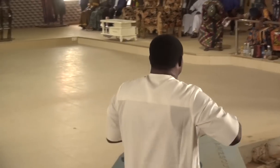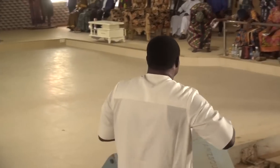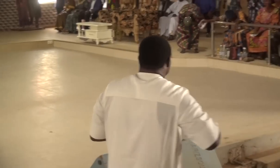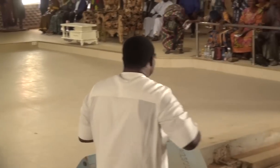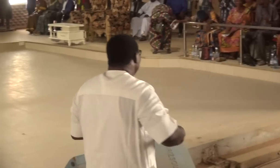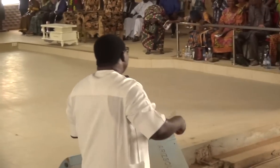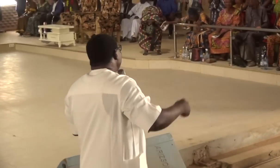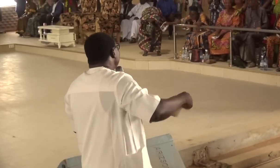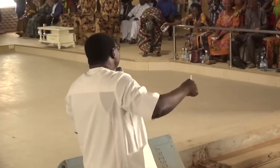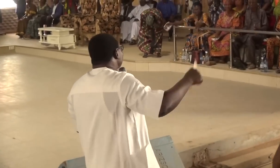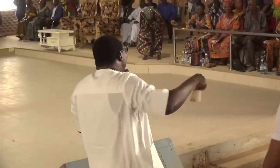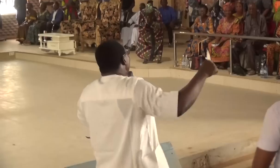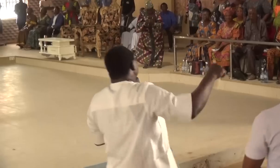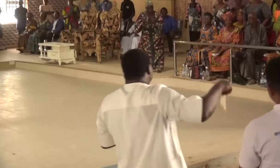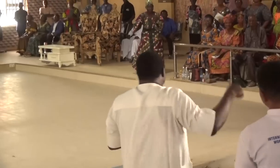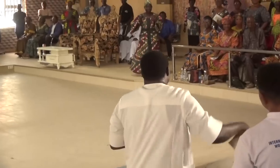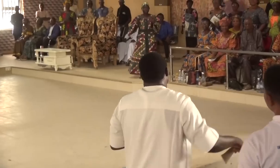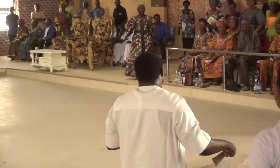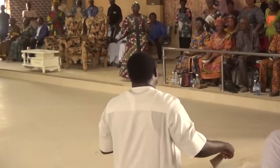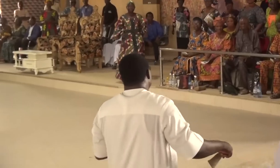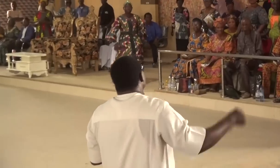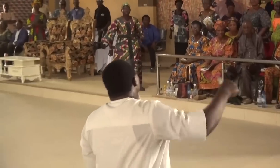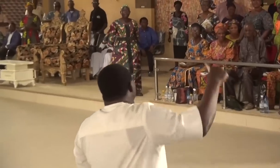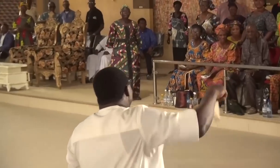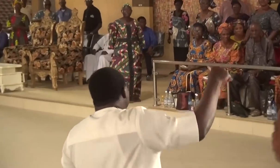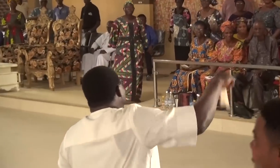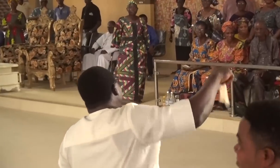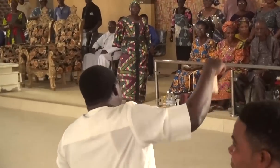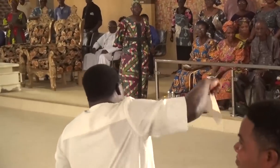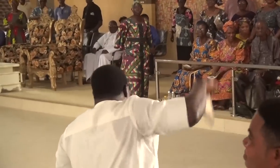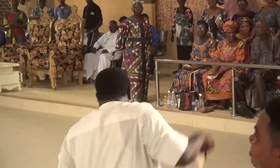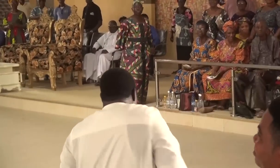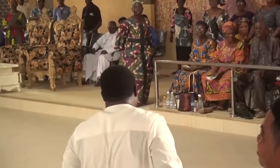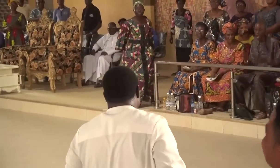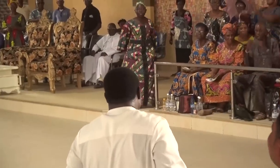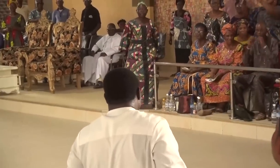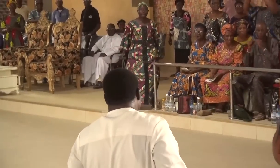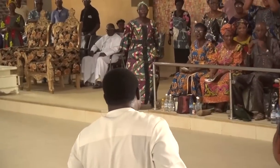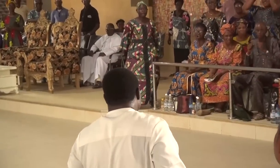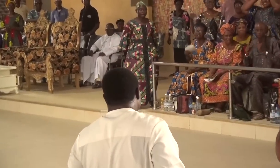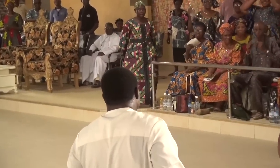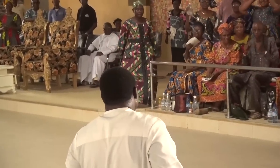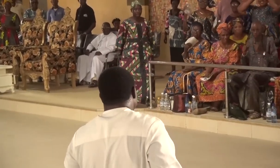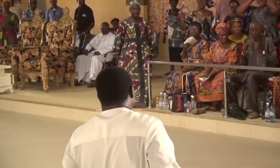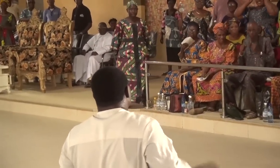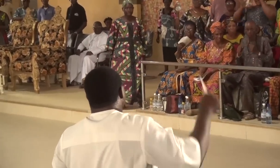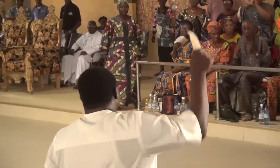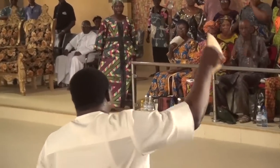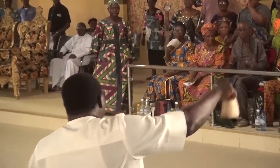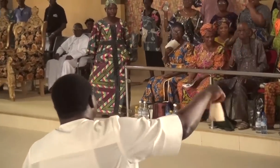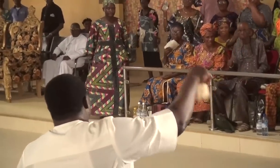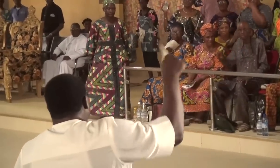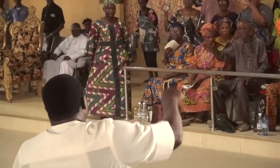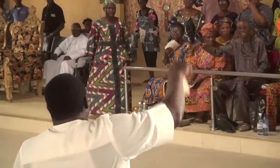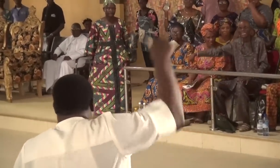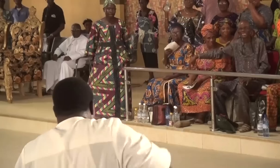Oh my God, don't show me. Do you know? Kayode. That's Kayode. Oh, gaga ni onu ama. He is a great child, precious